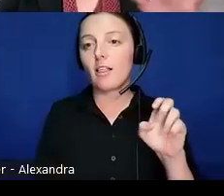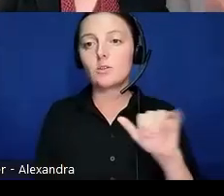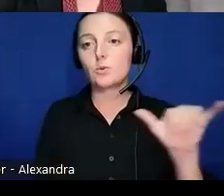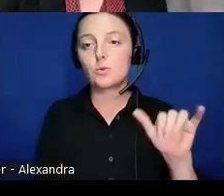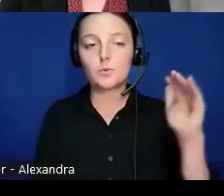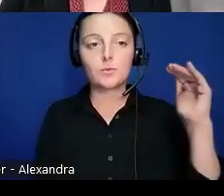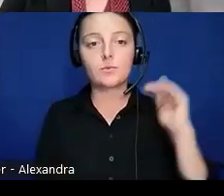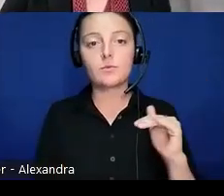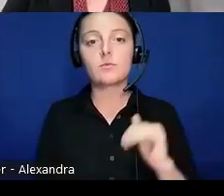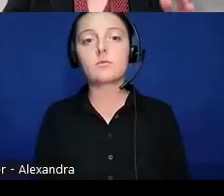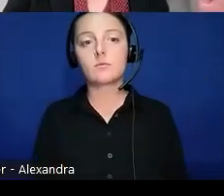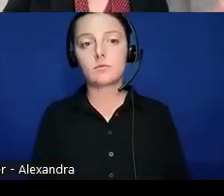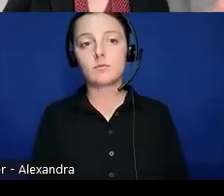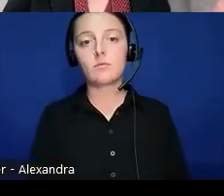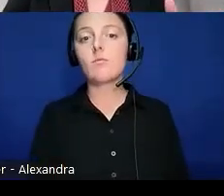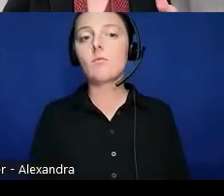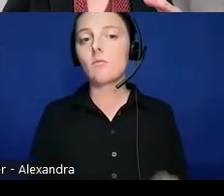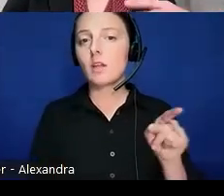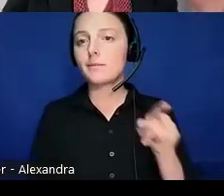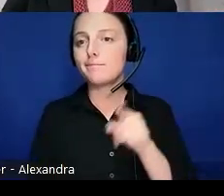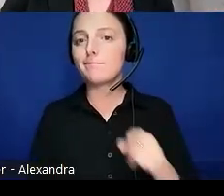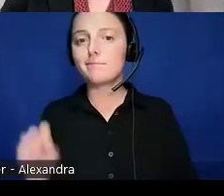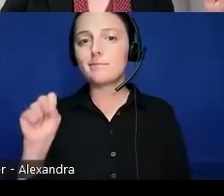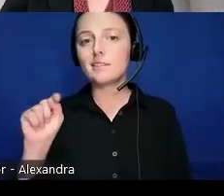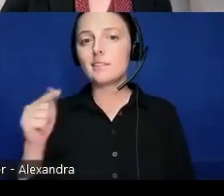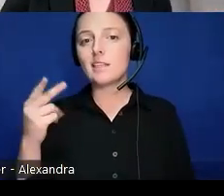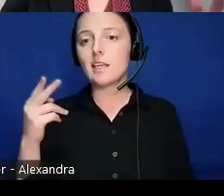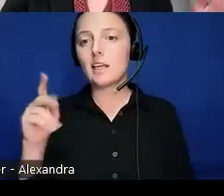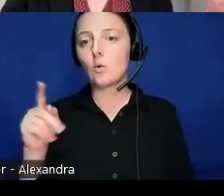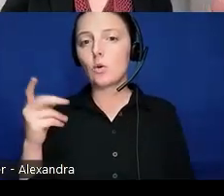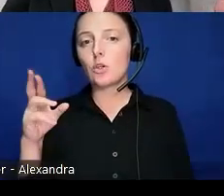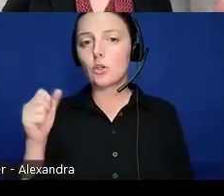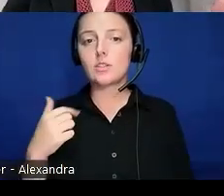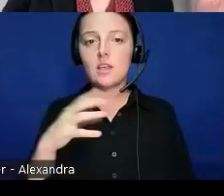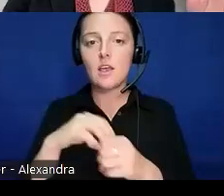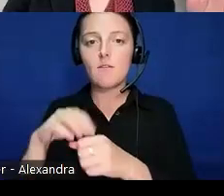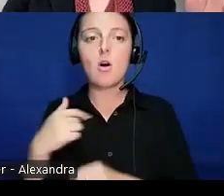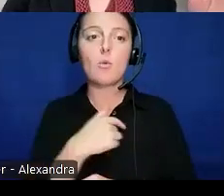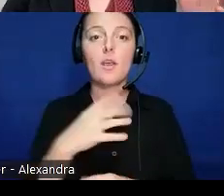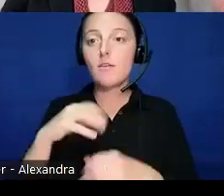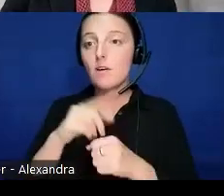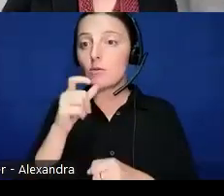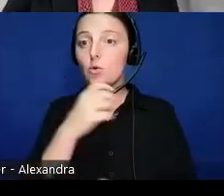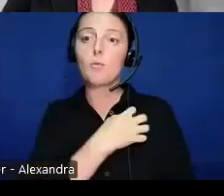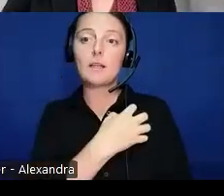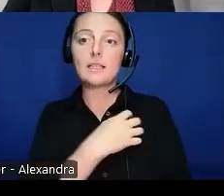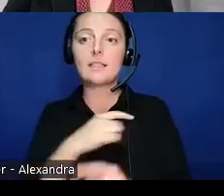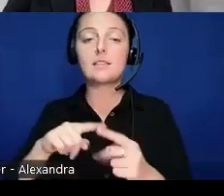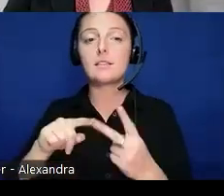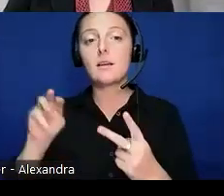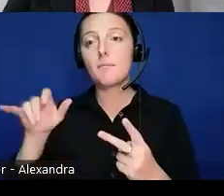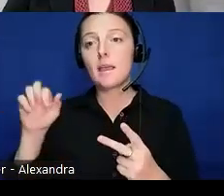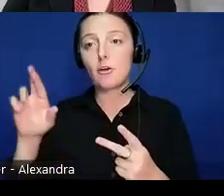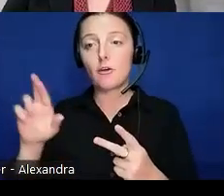involved, not going to get into the specifics, but we were involving the police, the mayor, the other housing